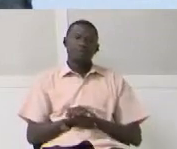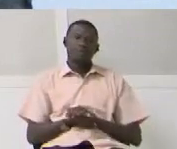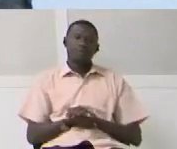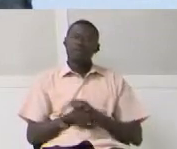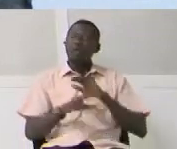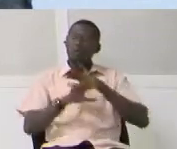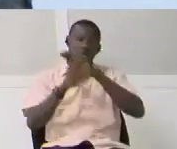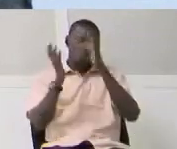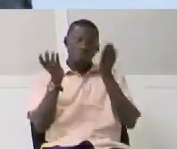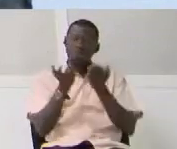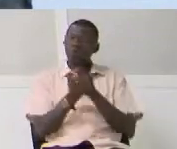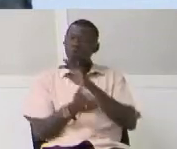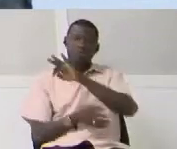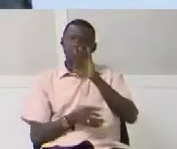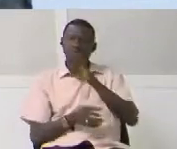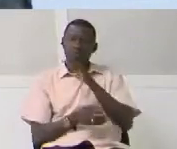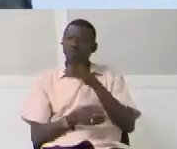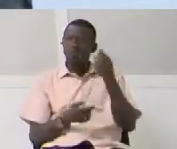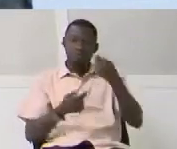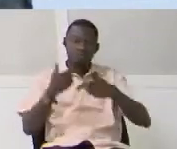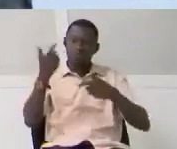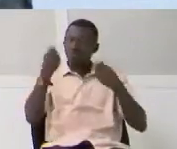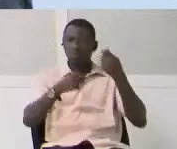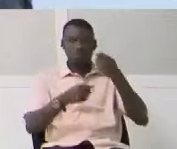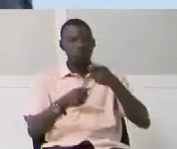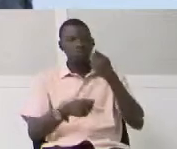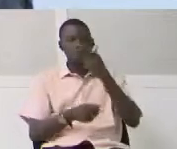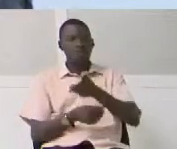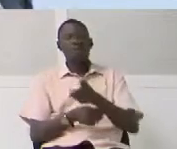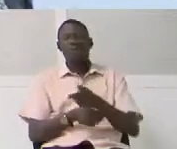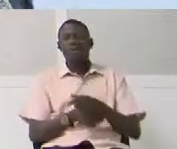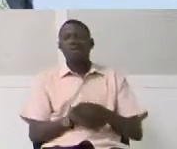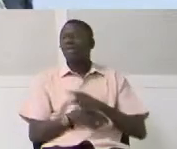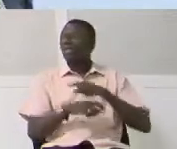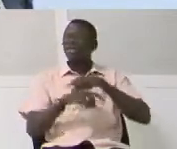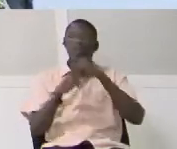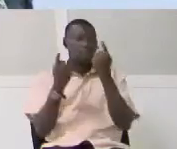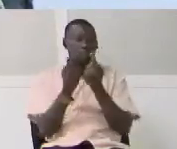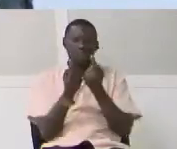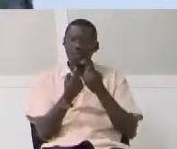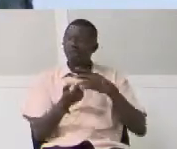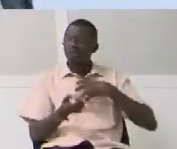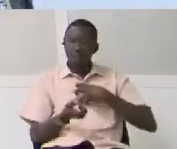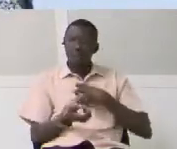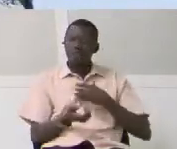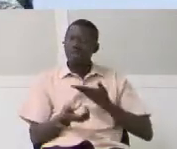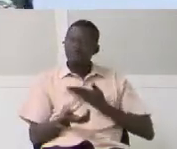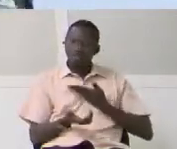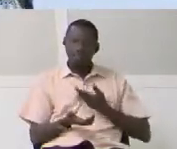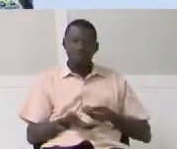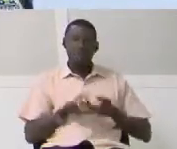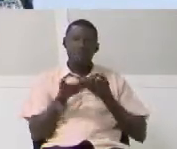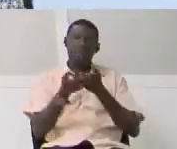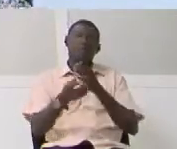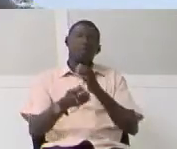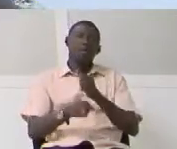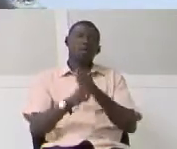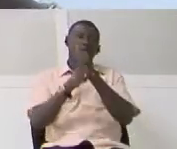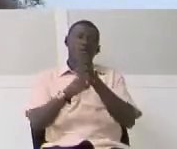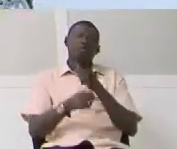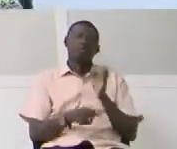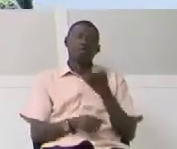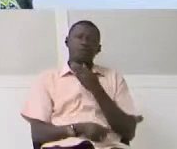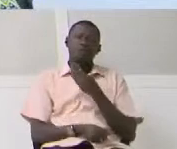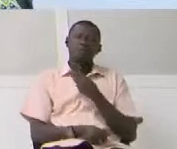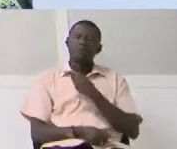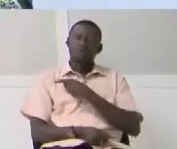family. Jaya ma jabaram ak man mi tamit. Bim yon am den ko don muna jibbele mu dem dressi bepare an